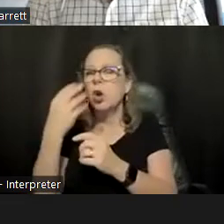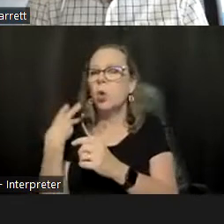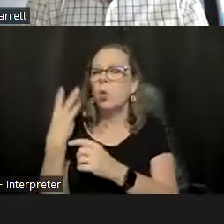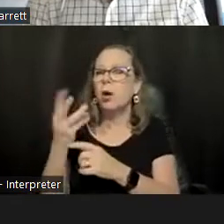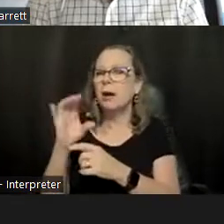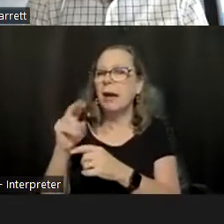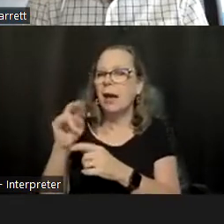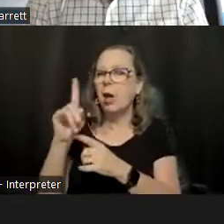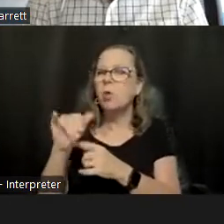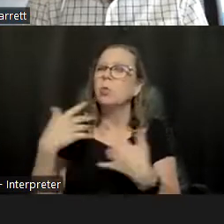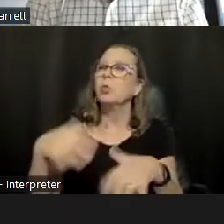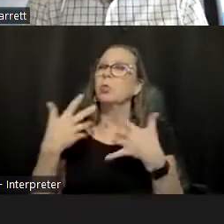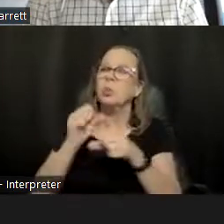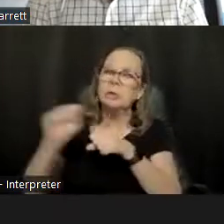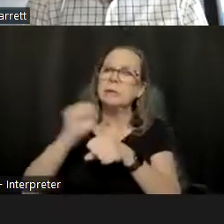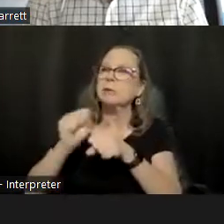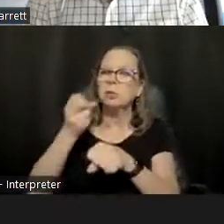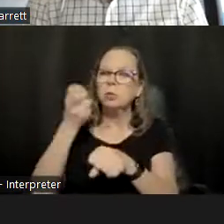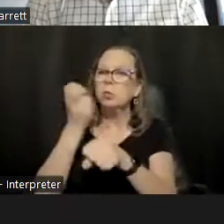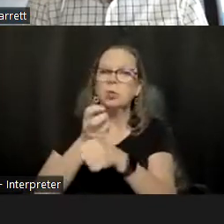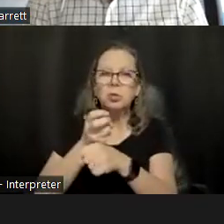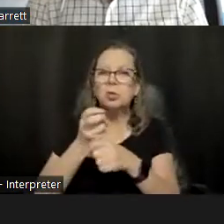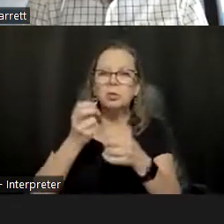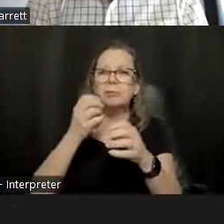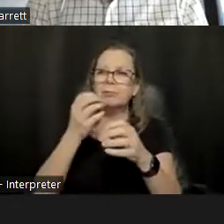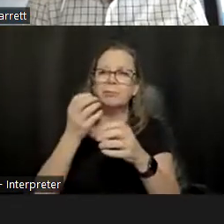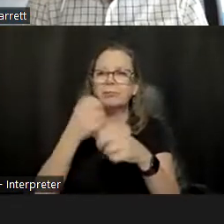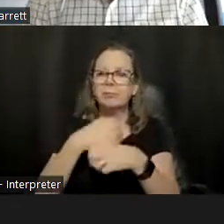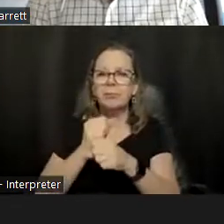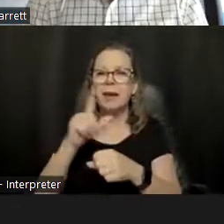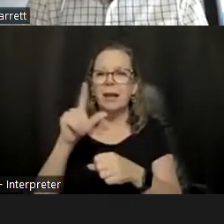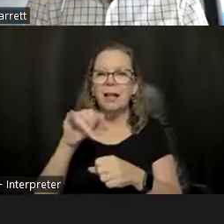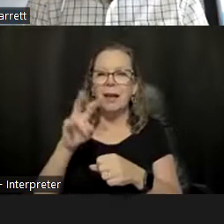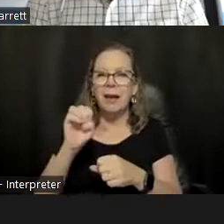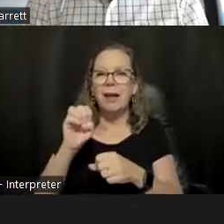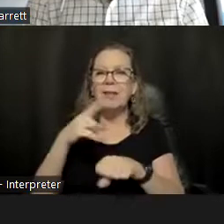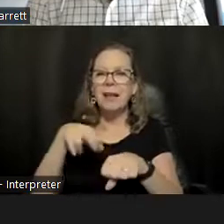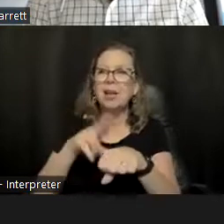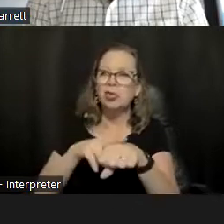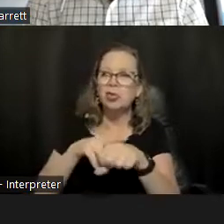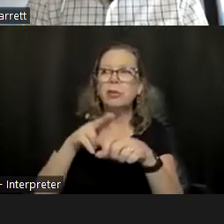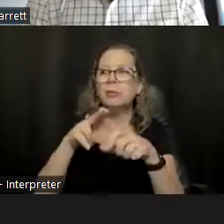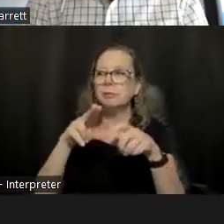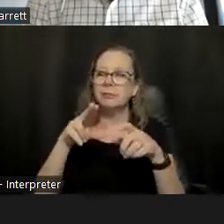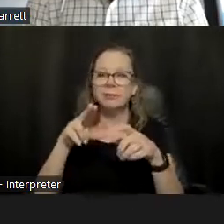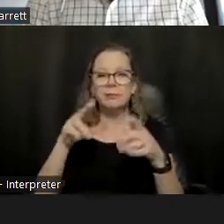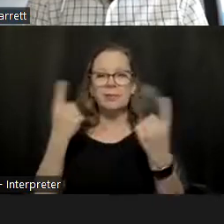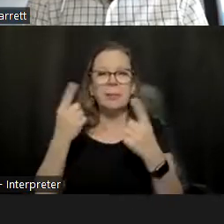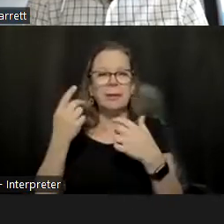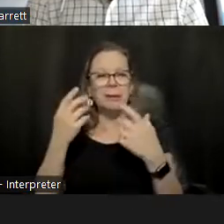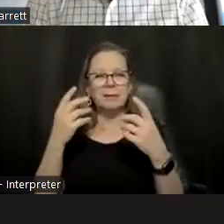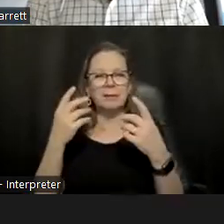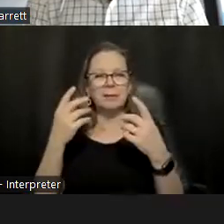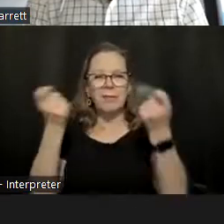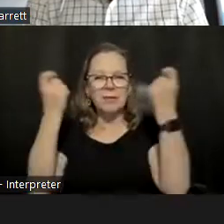hard to make this Live Nation Seven Peaks Festival a successful one. They